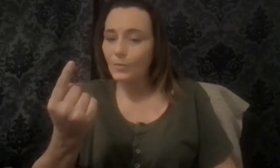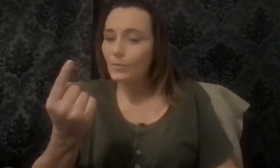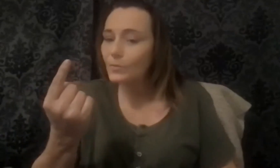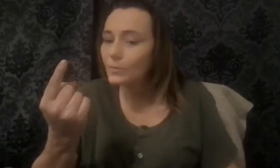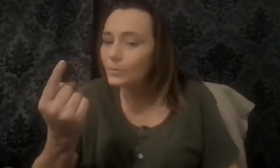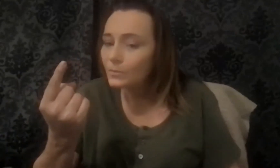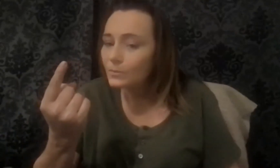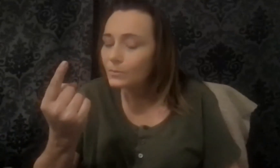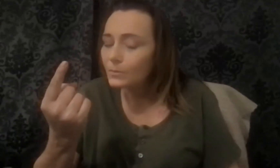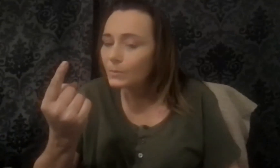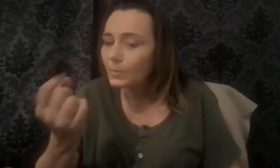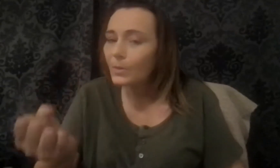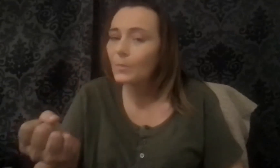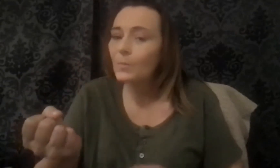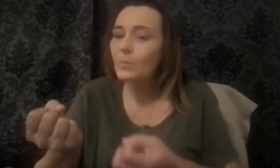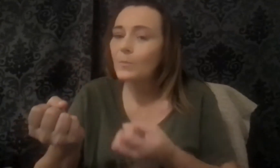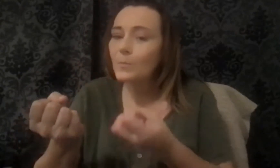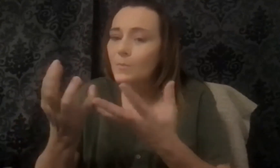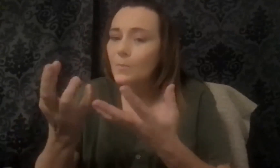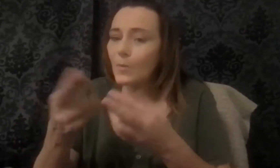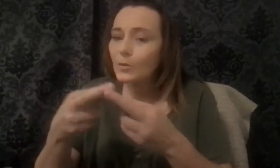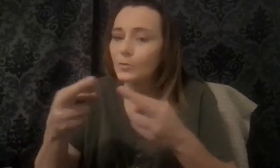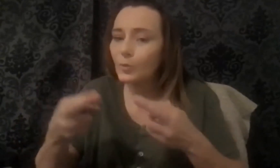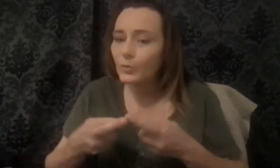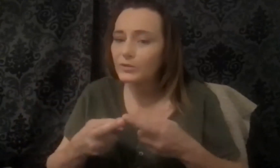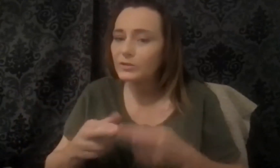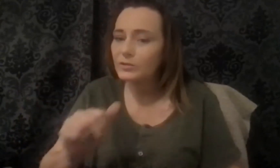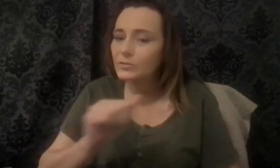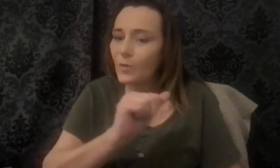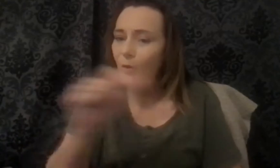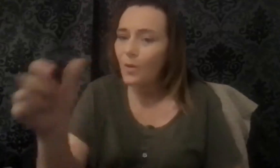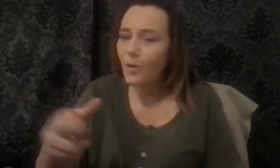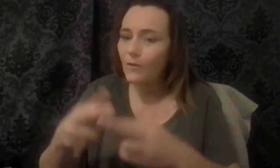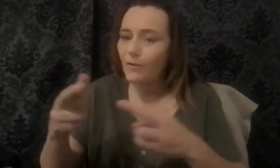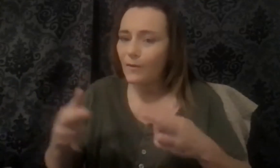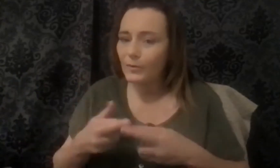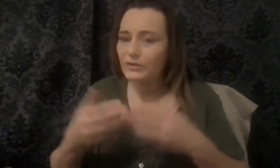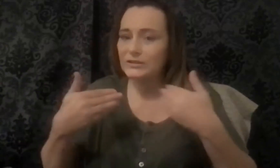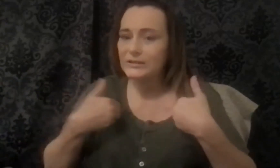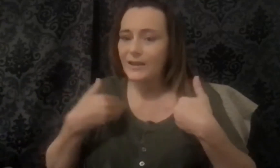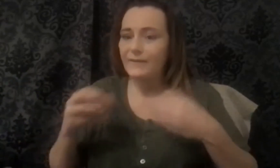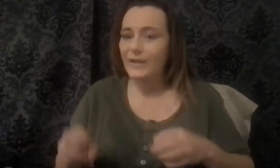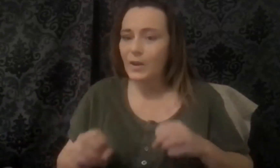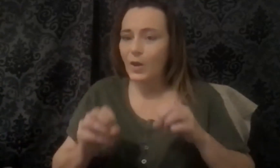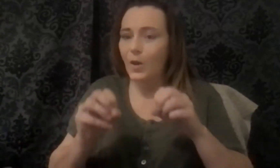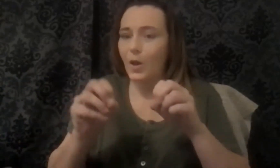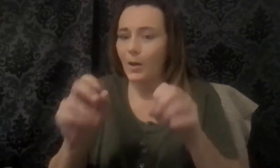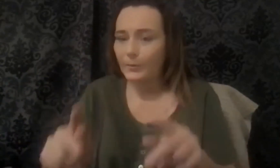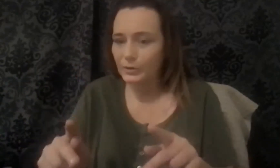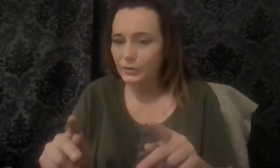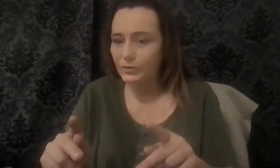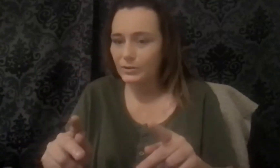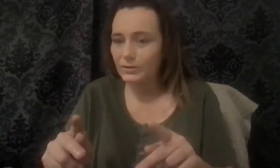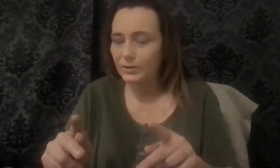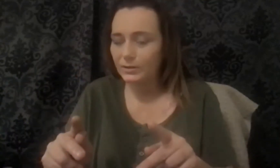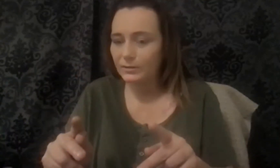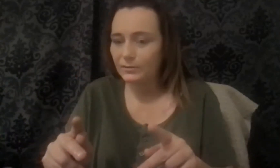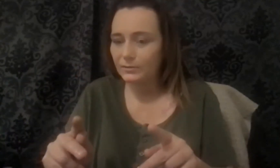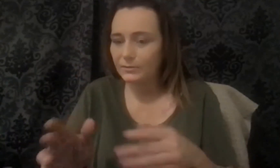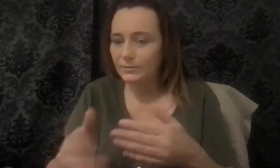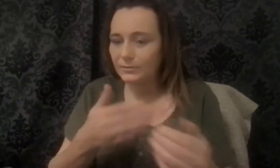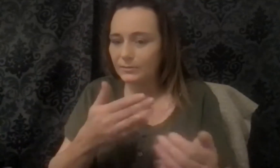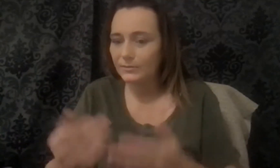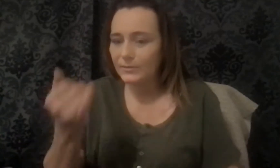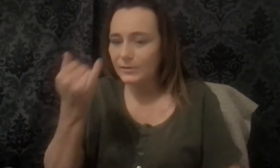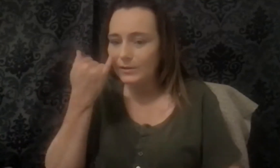that multiple regions, all of our regions globally, have an opportunity to weigh in whether or not we spend our